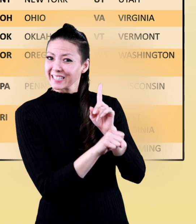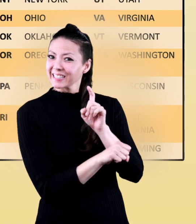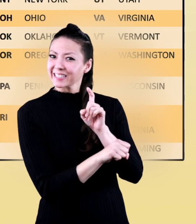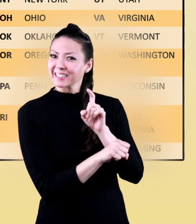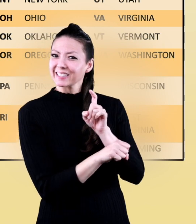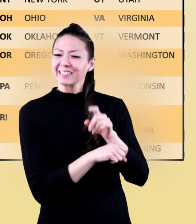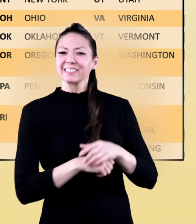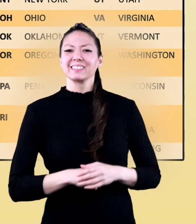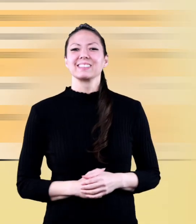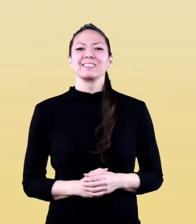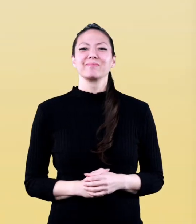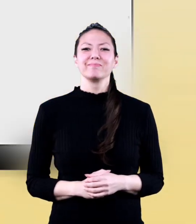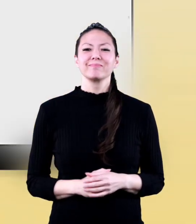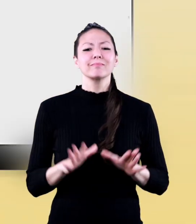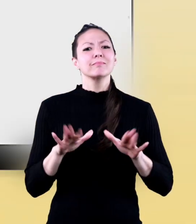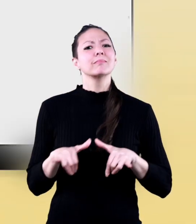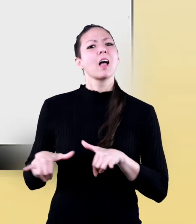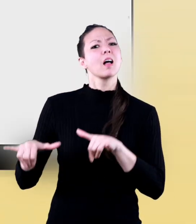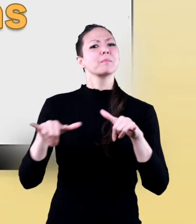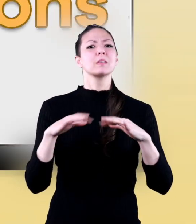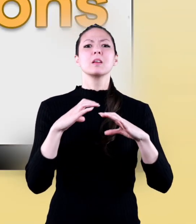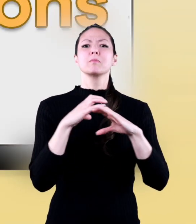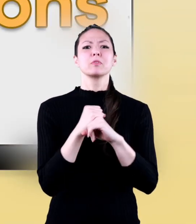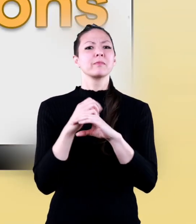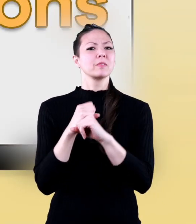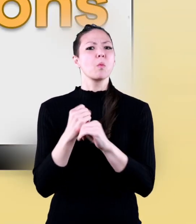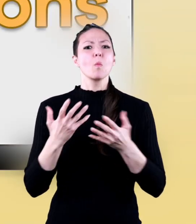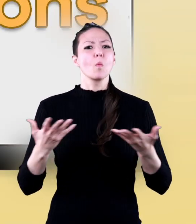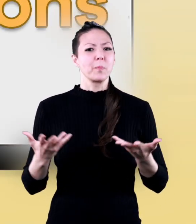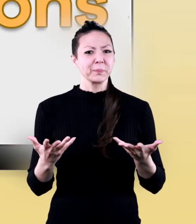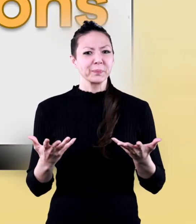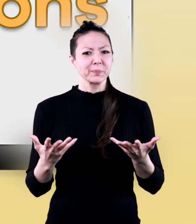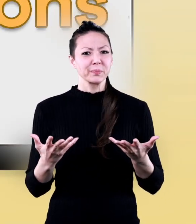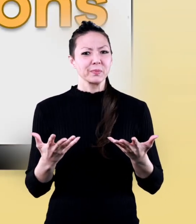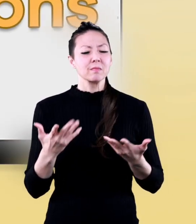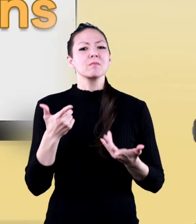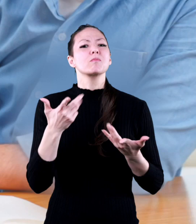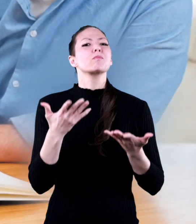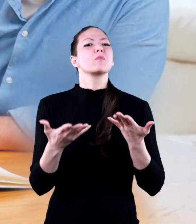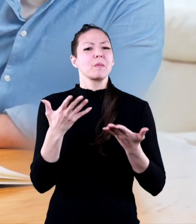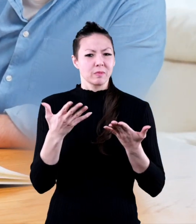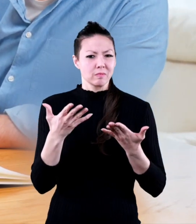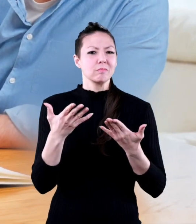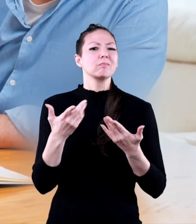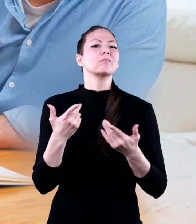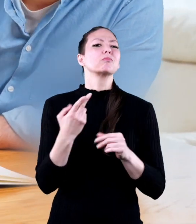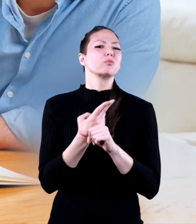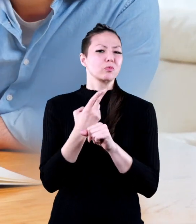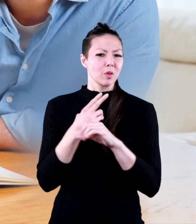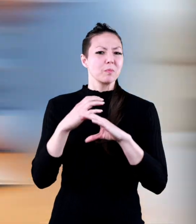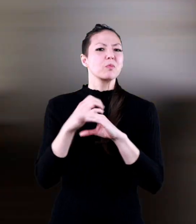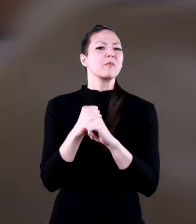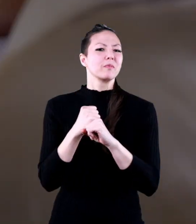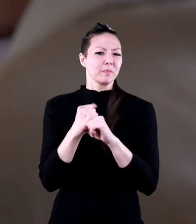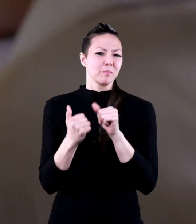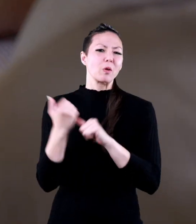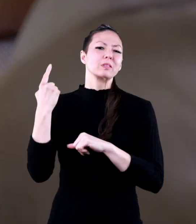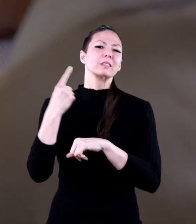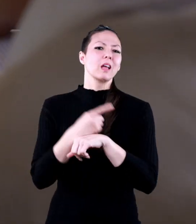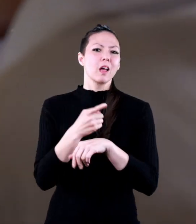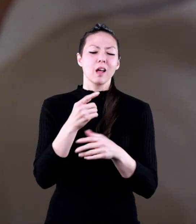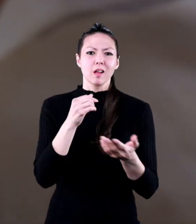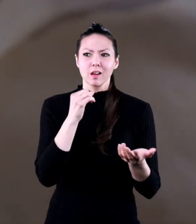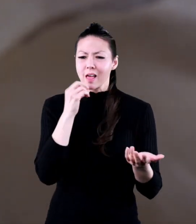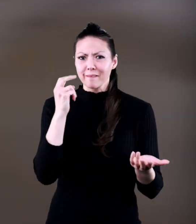your state. Common abbreviations. You probably use abbreviations most